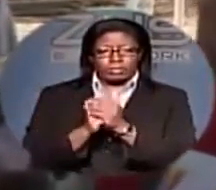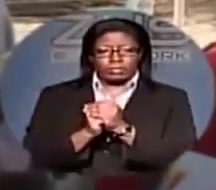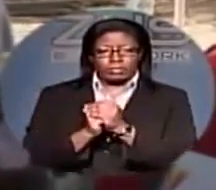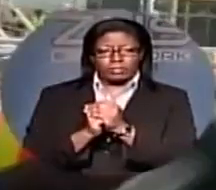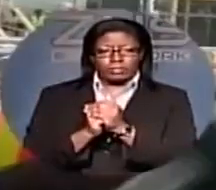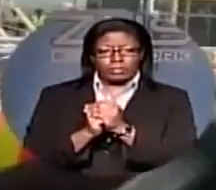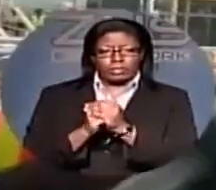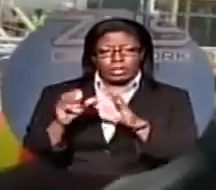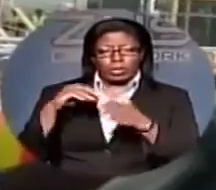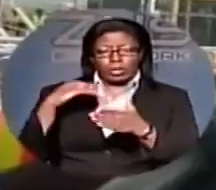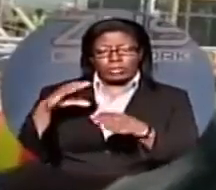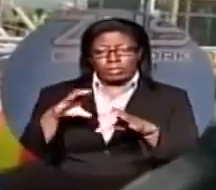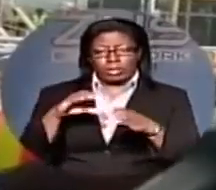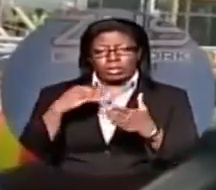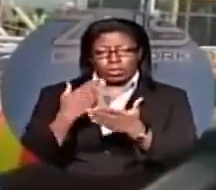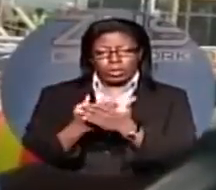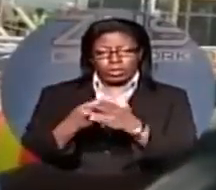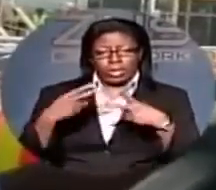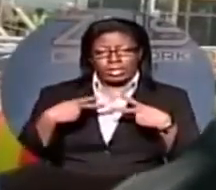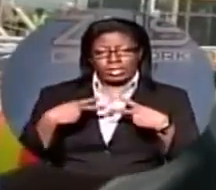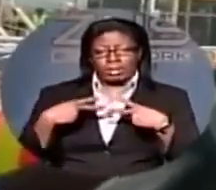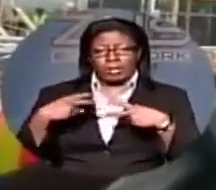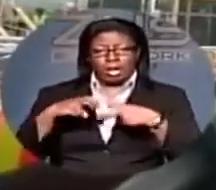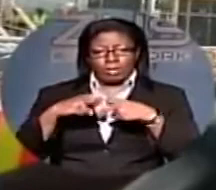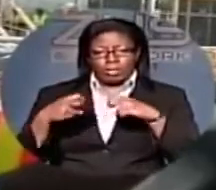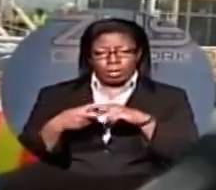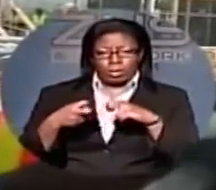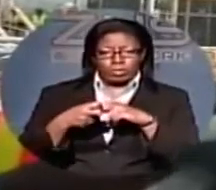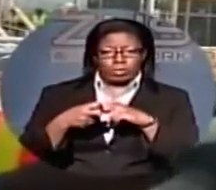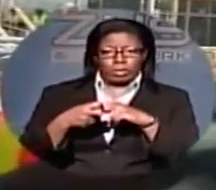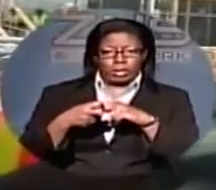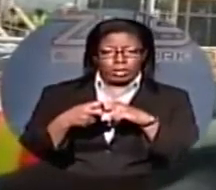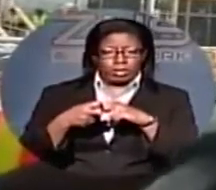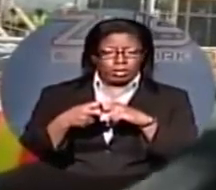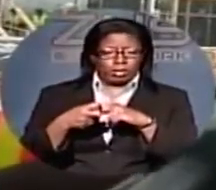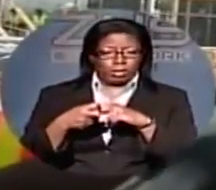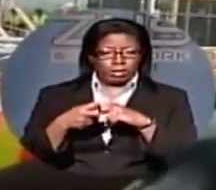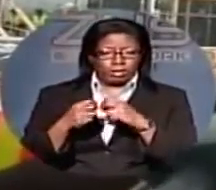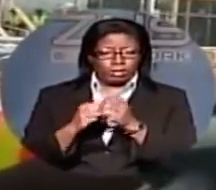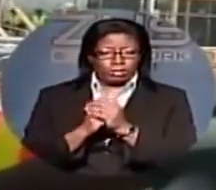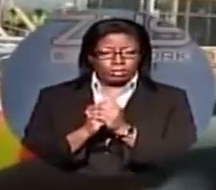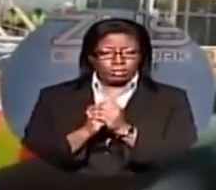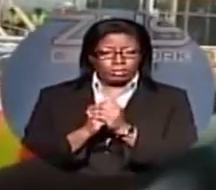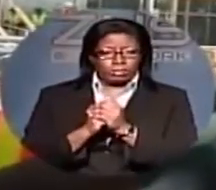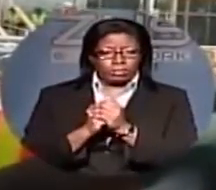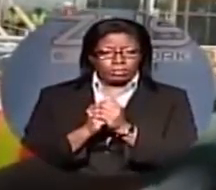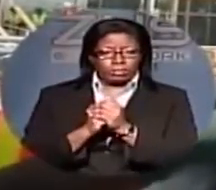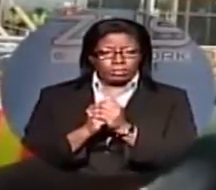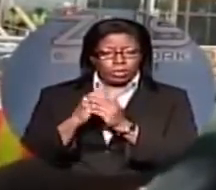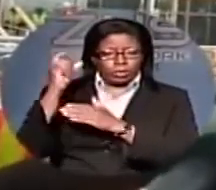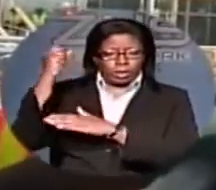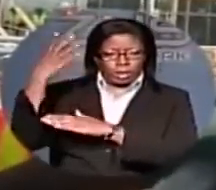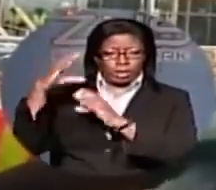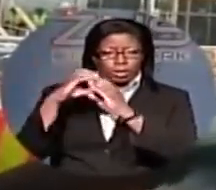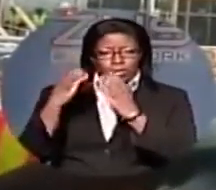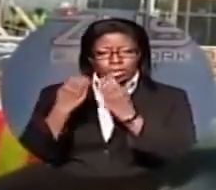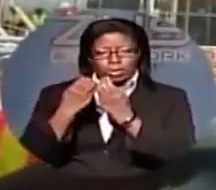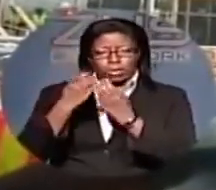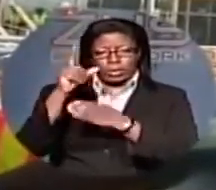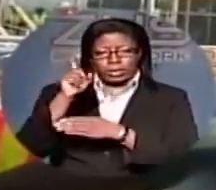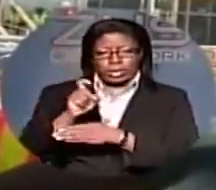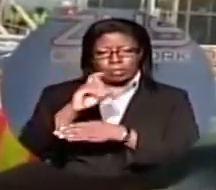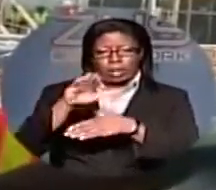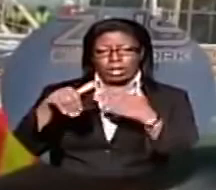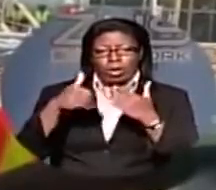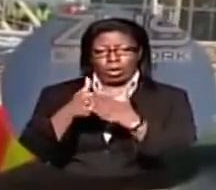We've done well. We have some challenges with the existing utility companies. We're working through it, and it's a cooperation that's going to be required by all